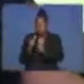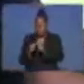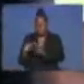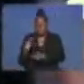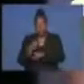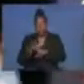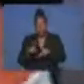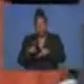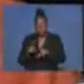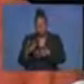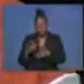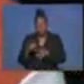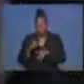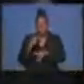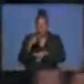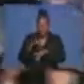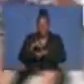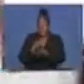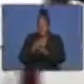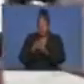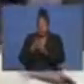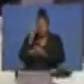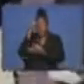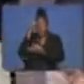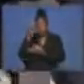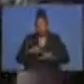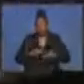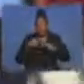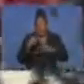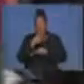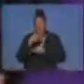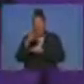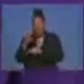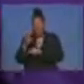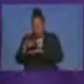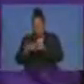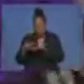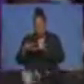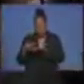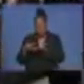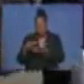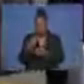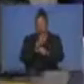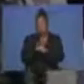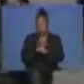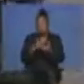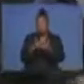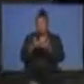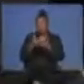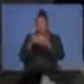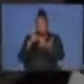on the economy, the government has offered the best package it could, and the goal is to get packages to employees before